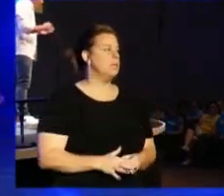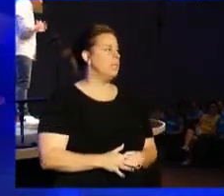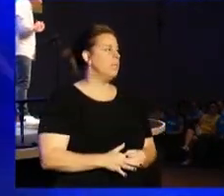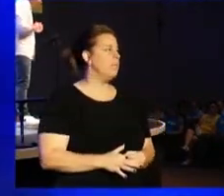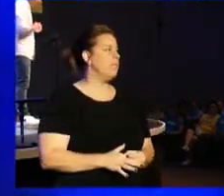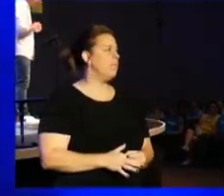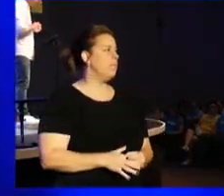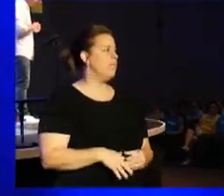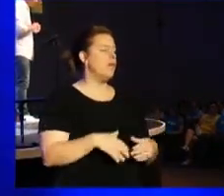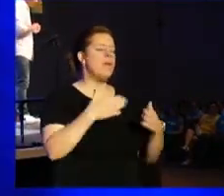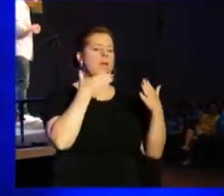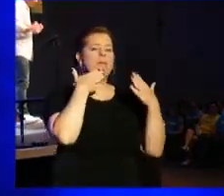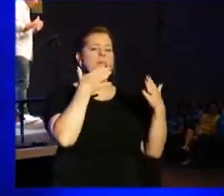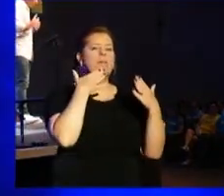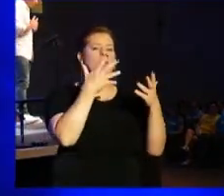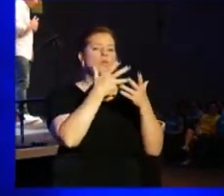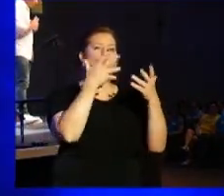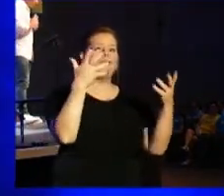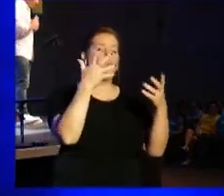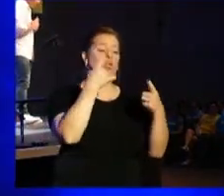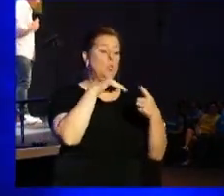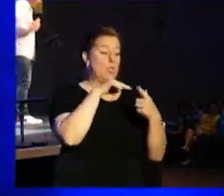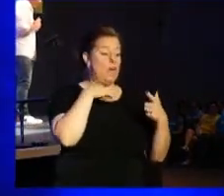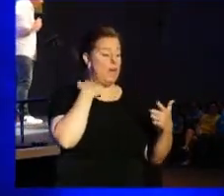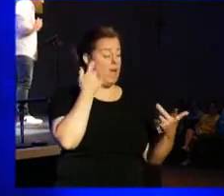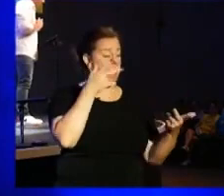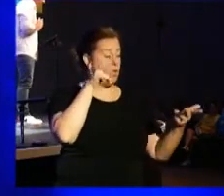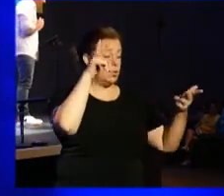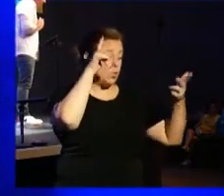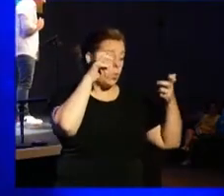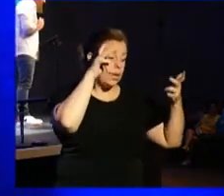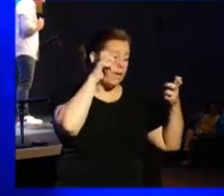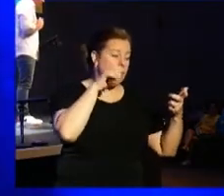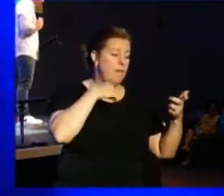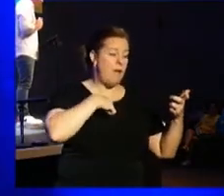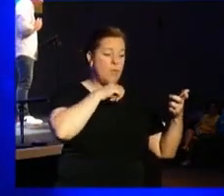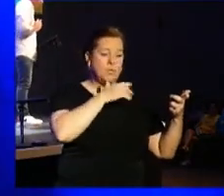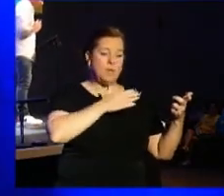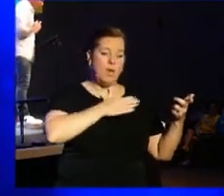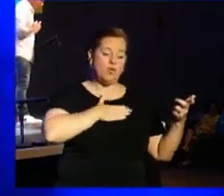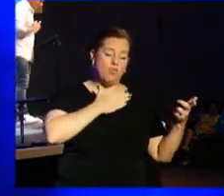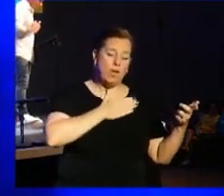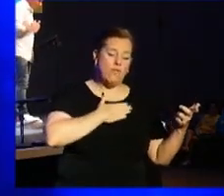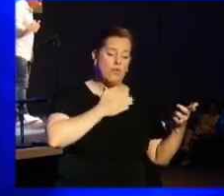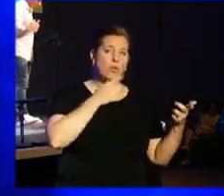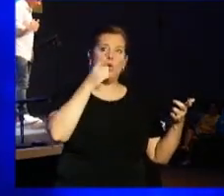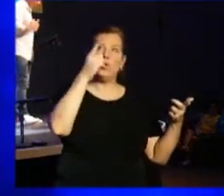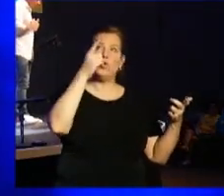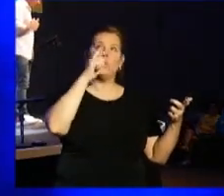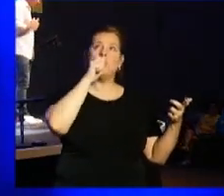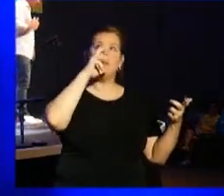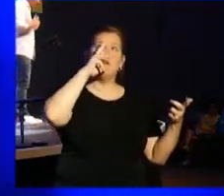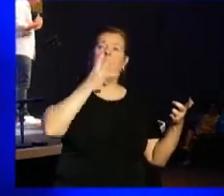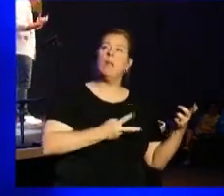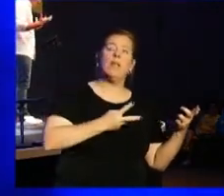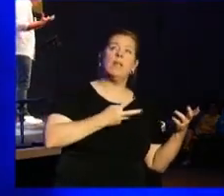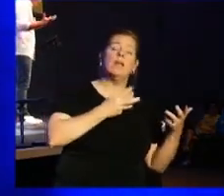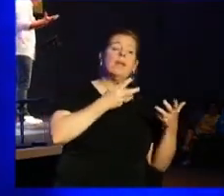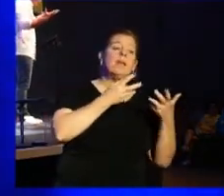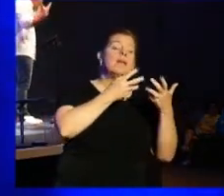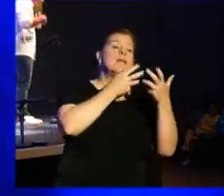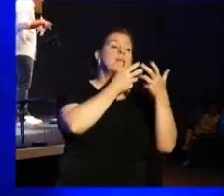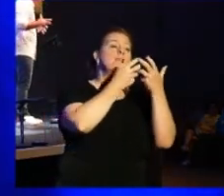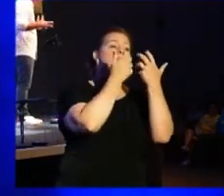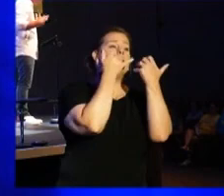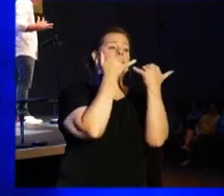And I thank you so much that when I was the wicked and the unthankful, Lord, that you didn't turn away from me. So, Father, today as we